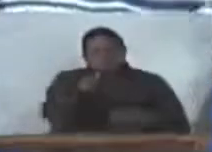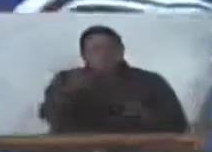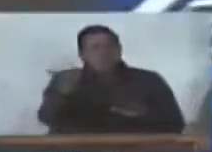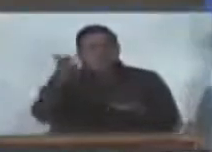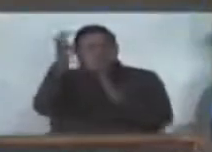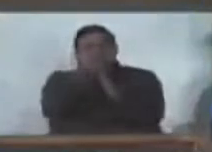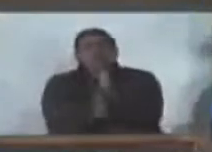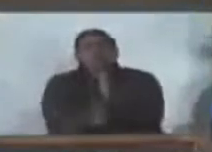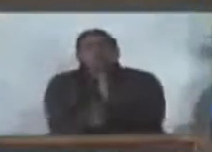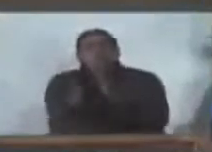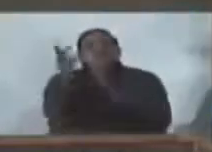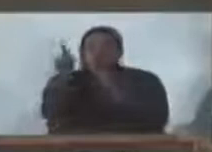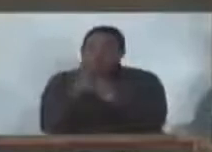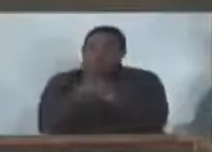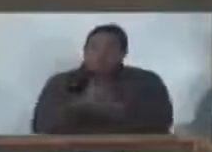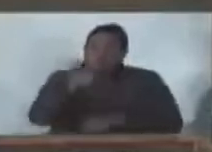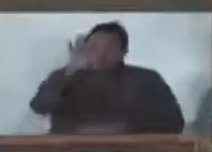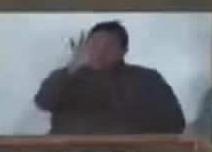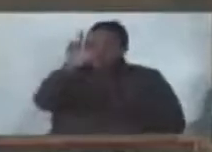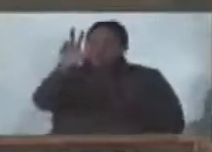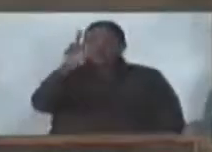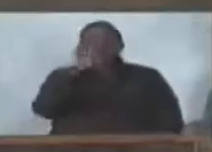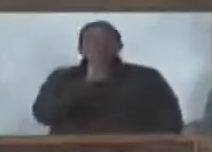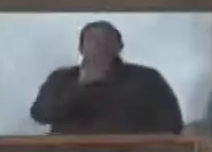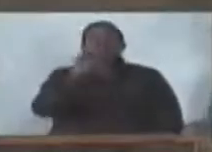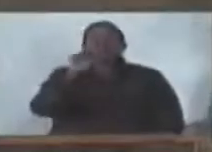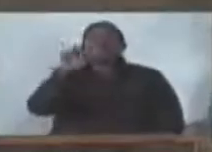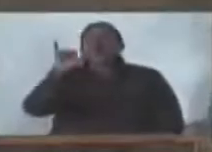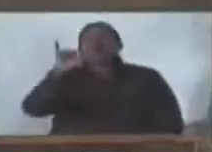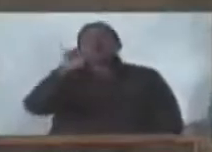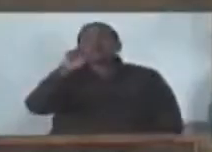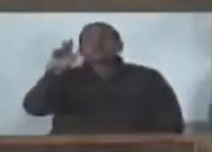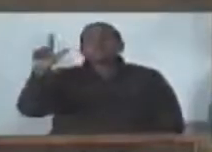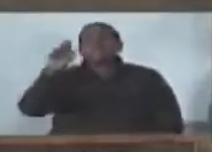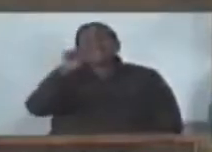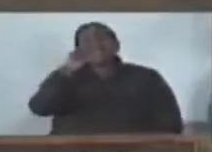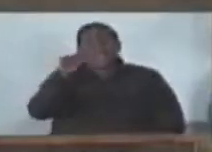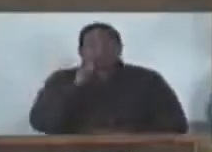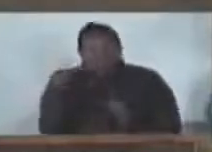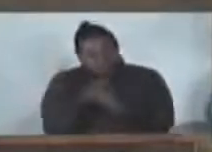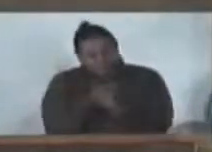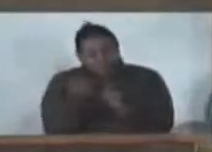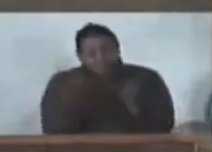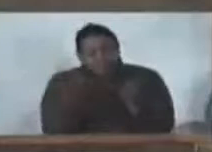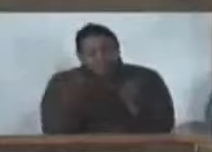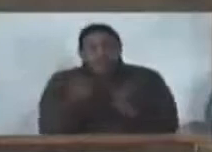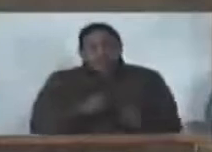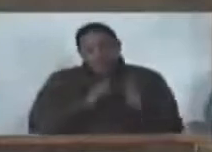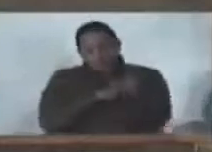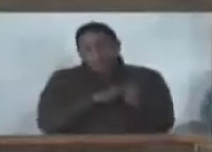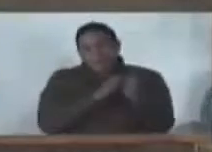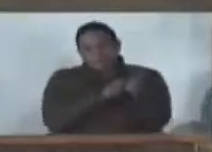Five, 43-year-old Marley Russell Knight was beaten to death with a pickaxe. The